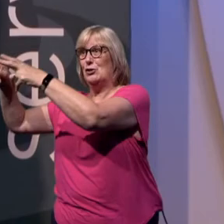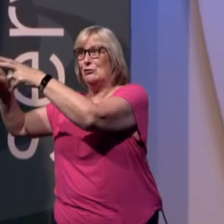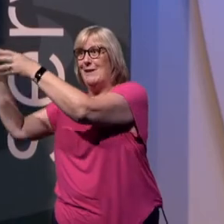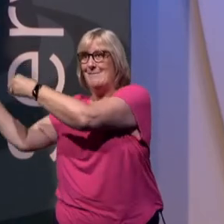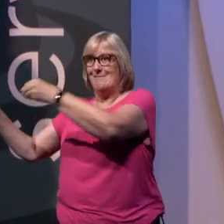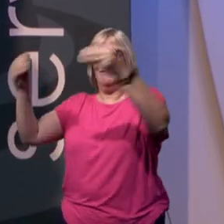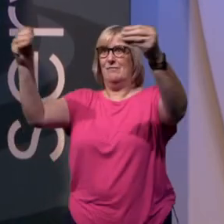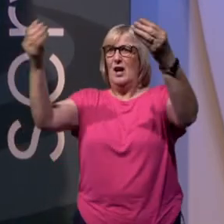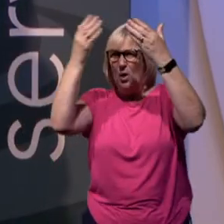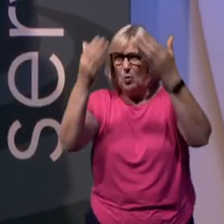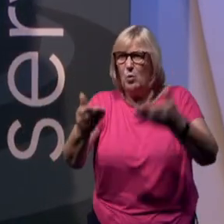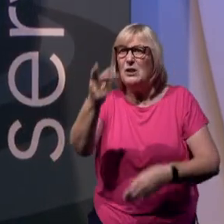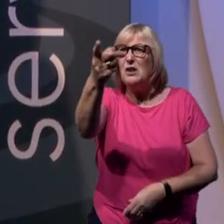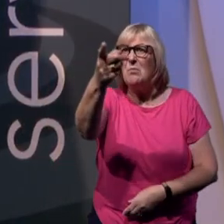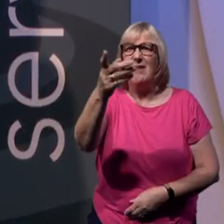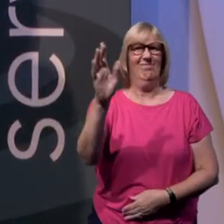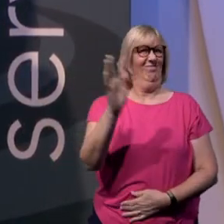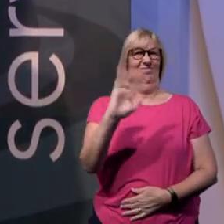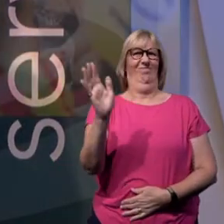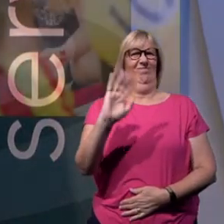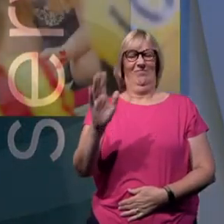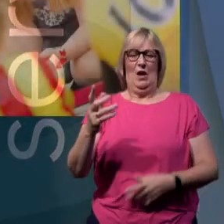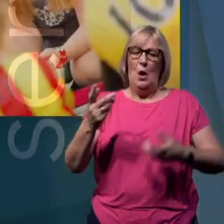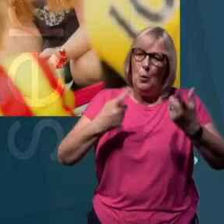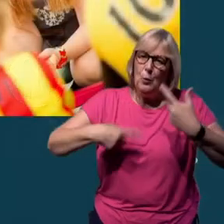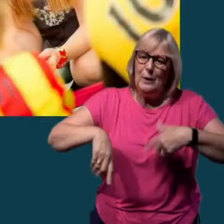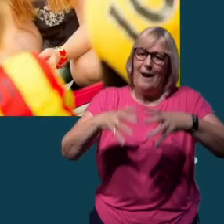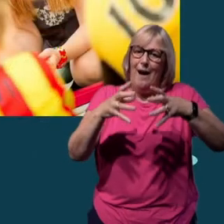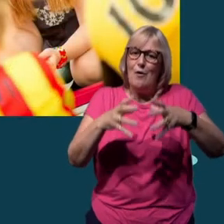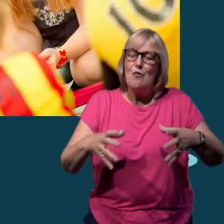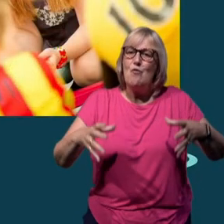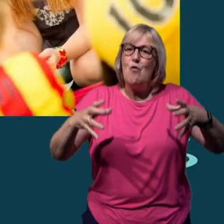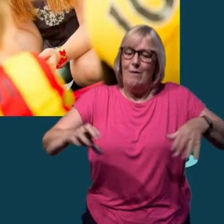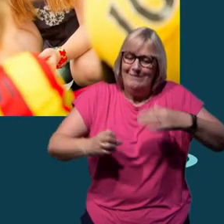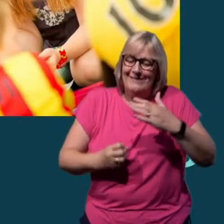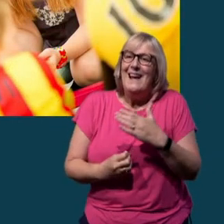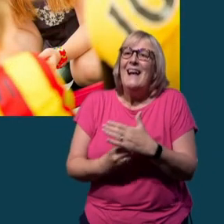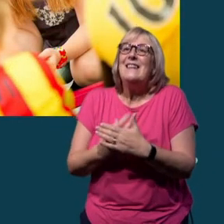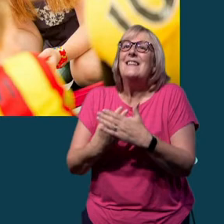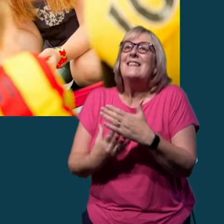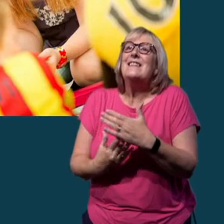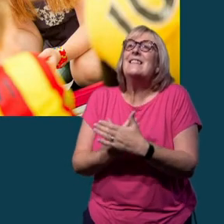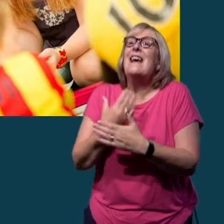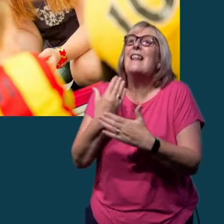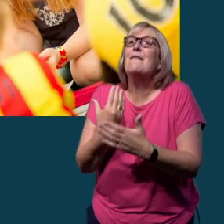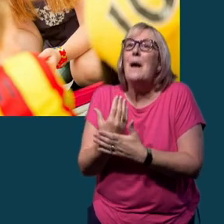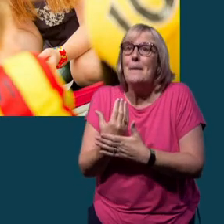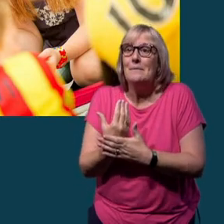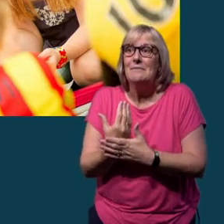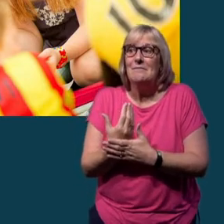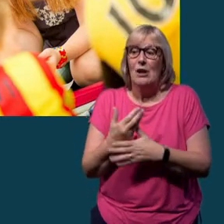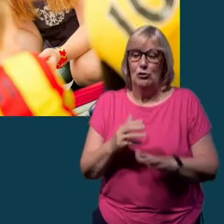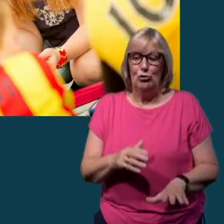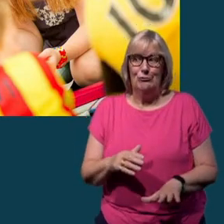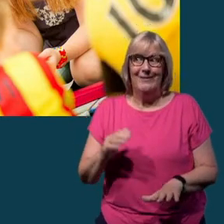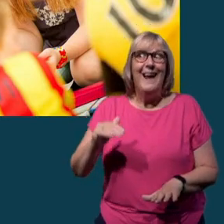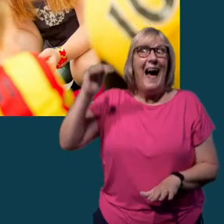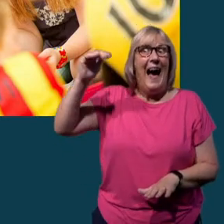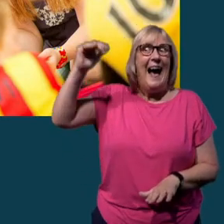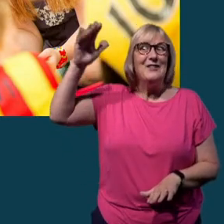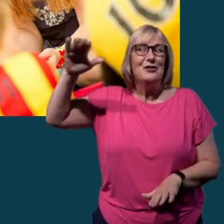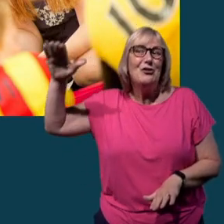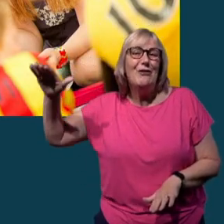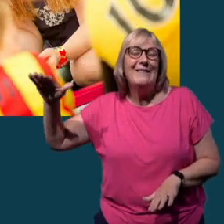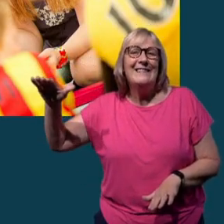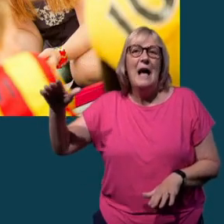worship a banner. We want to grow as children of the Lord, both us, adult children, together here, but